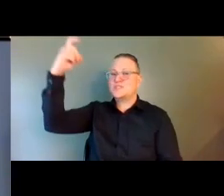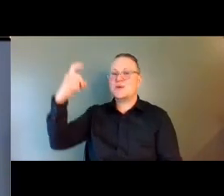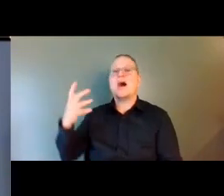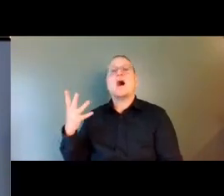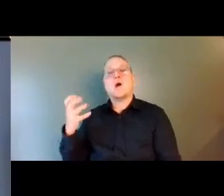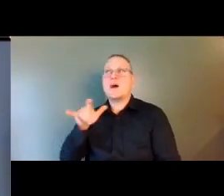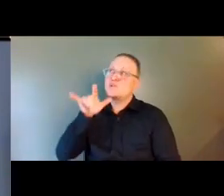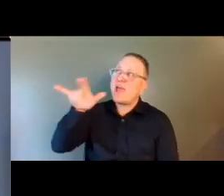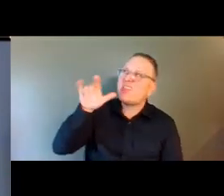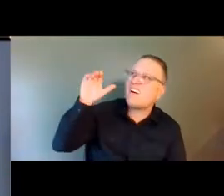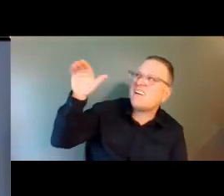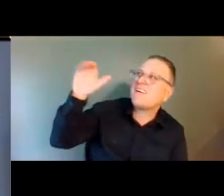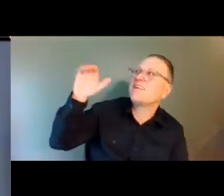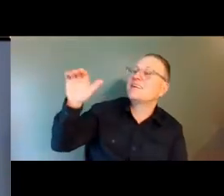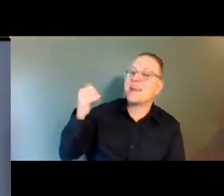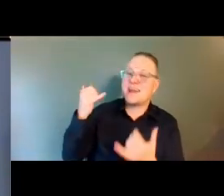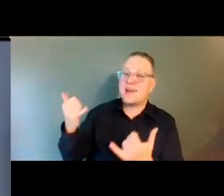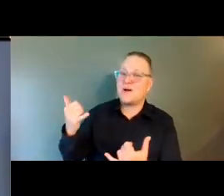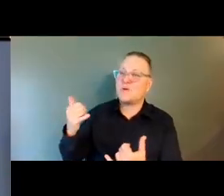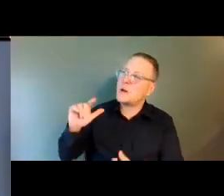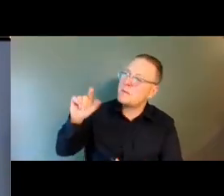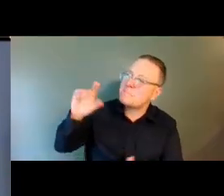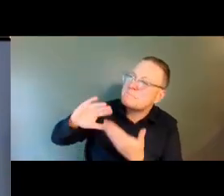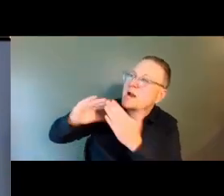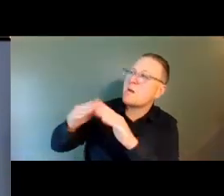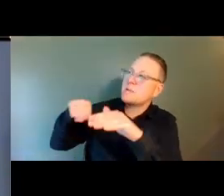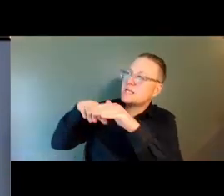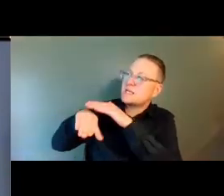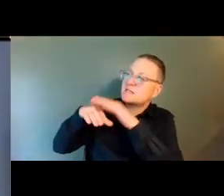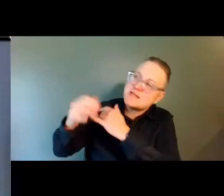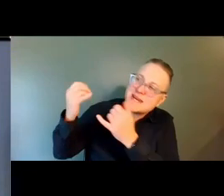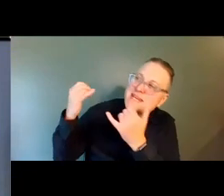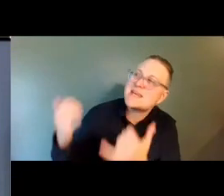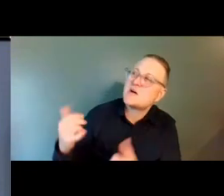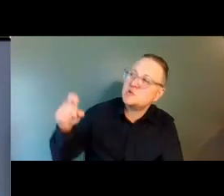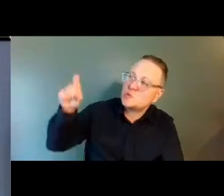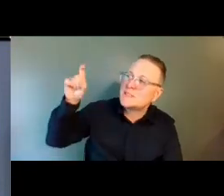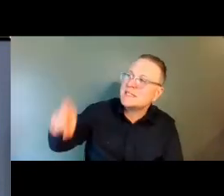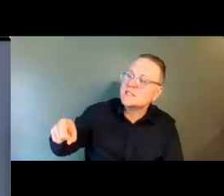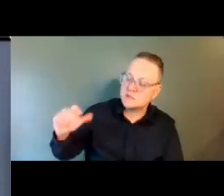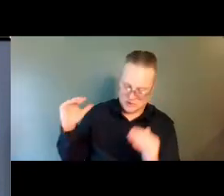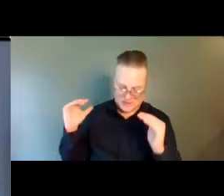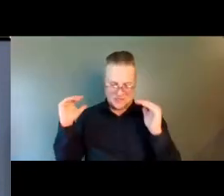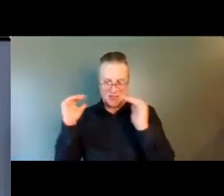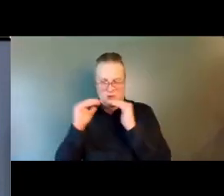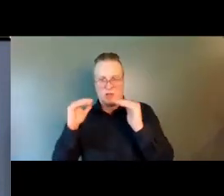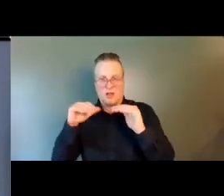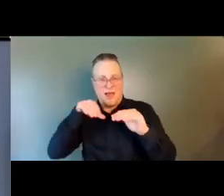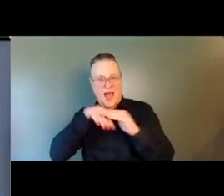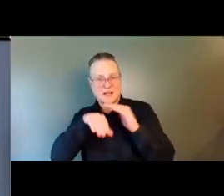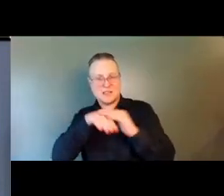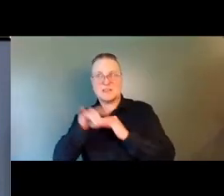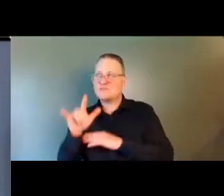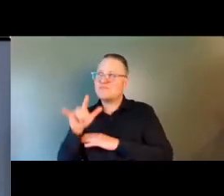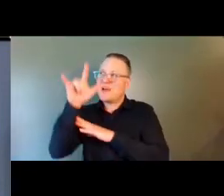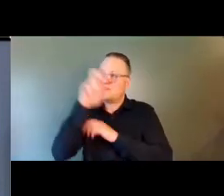time now to make it accessible for people with disabilities so that we can access air travel and stay in our